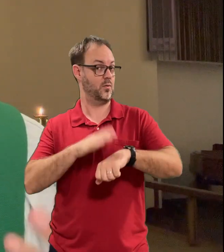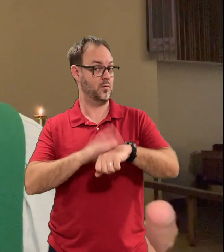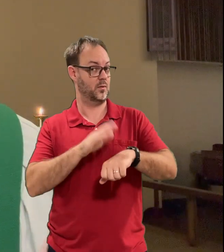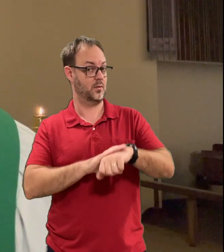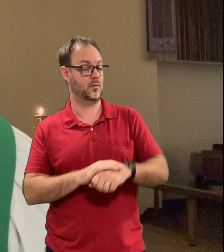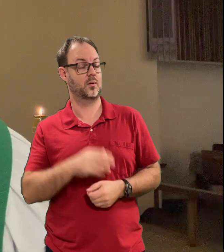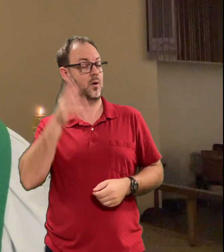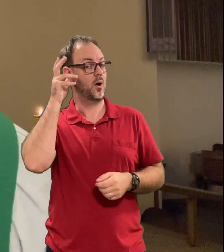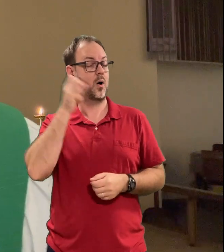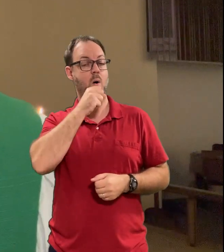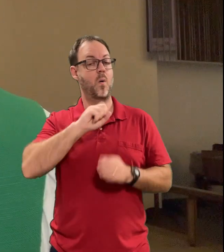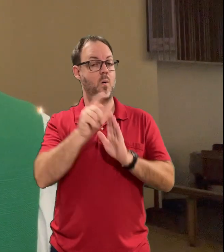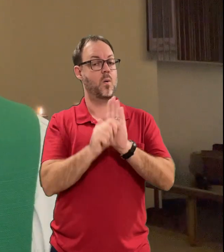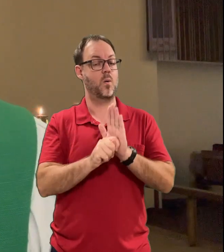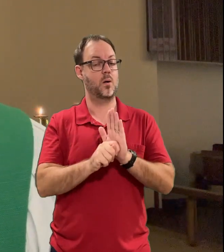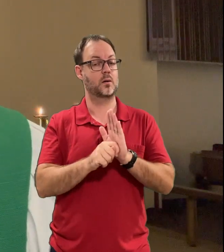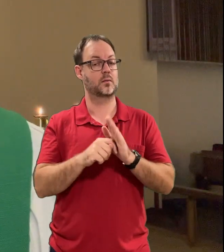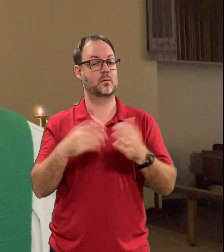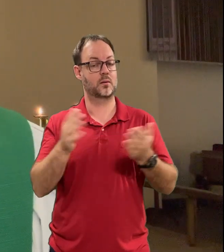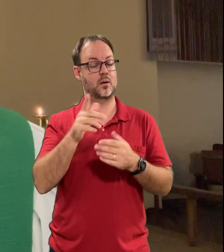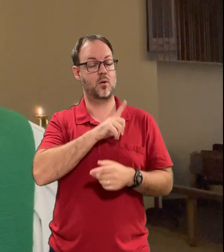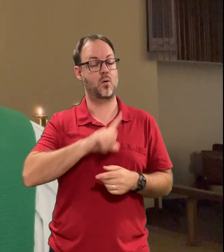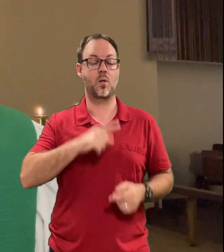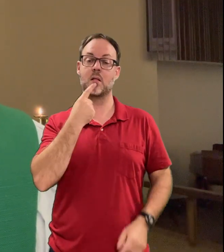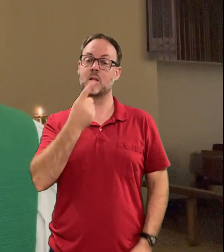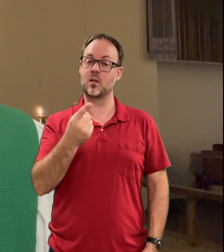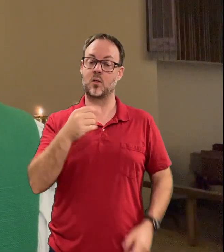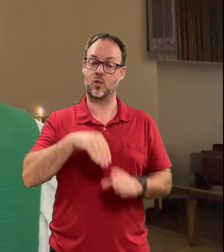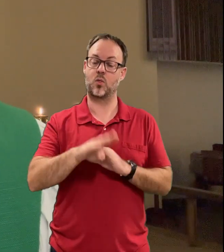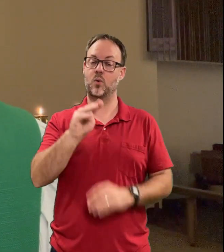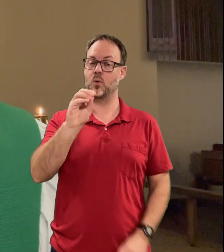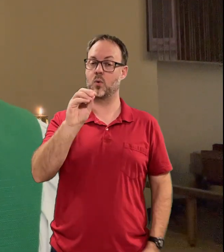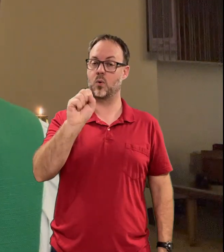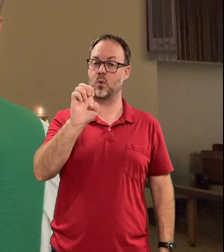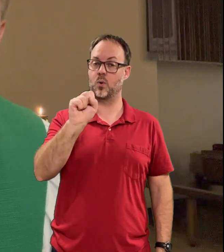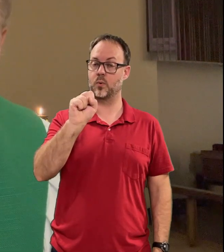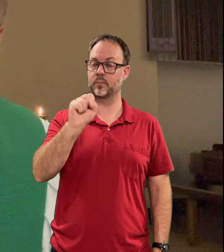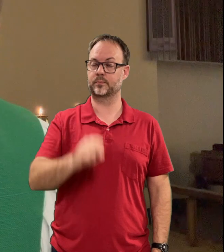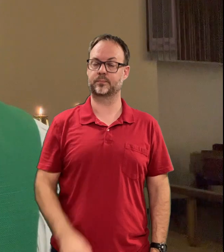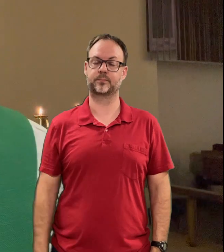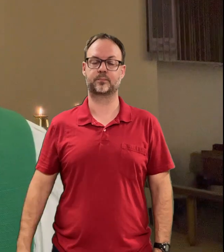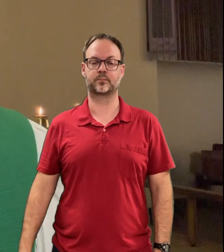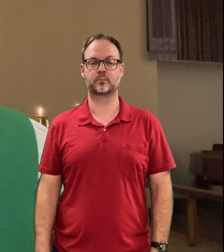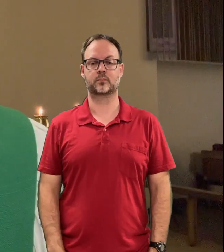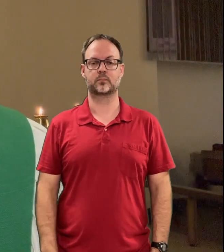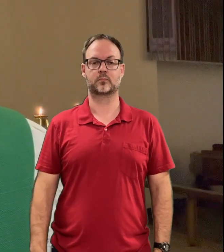danger. We heard it in our Old Testament lesson today. Here's what the Lord said through Moses to the